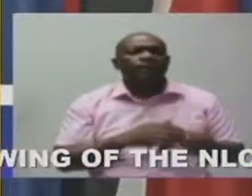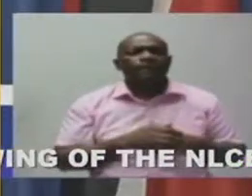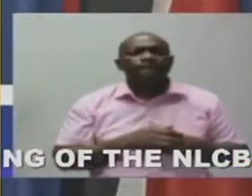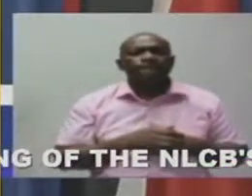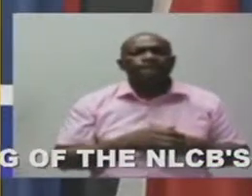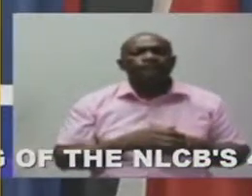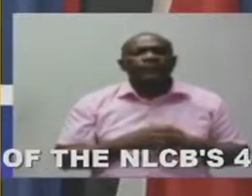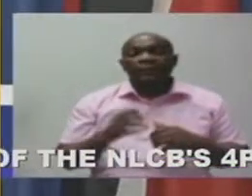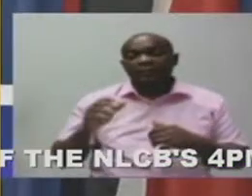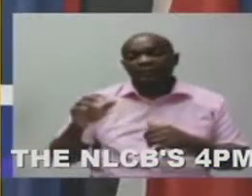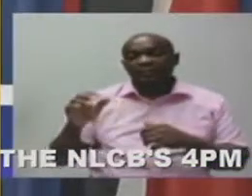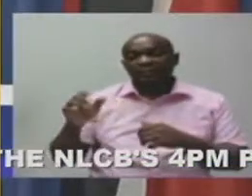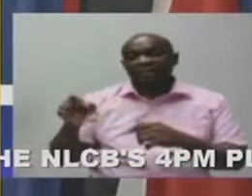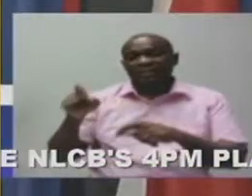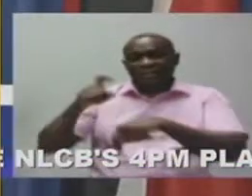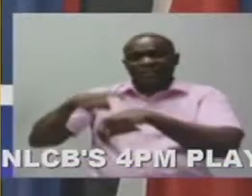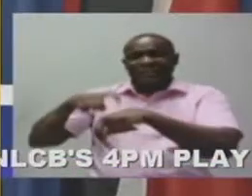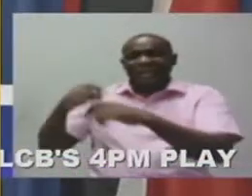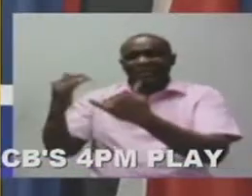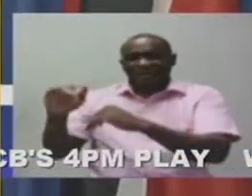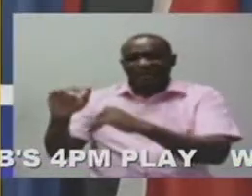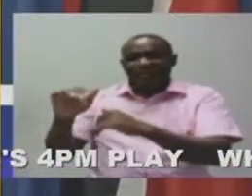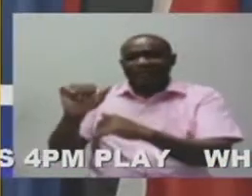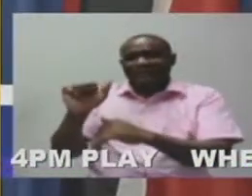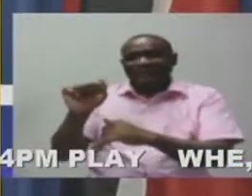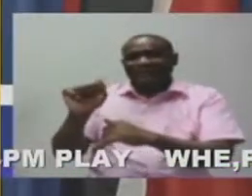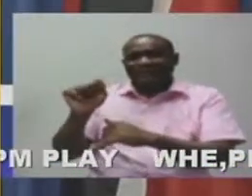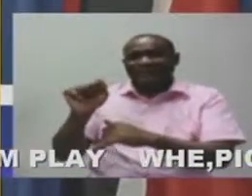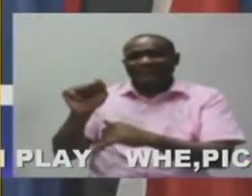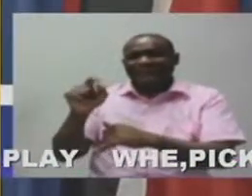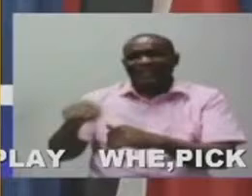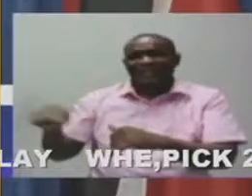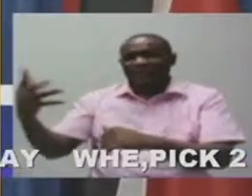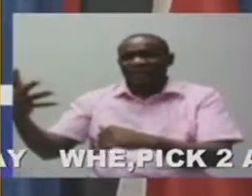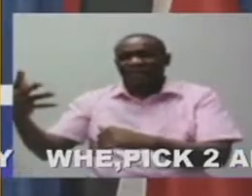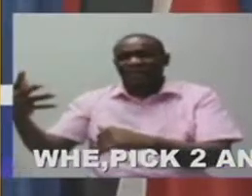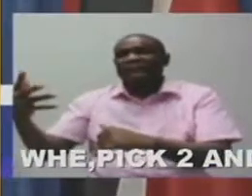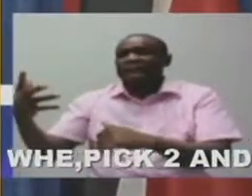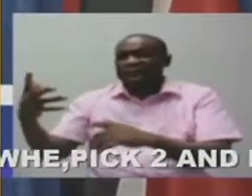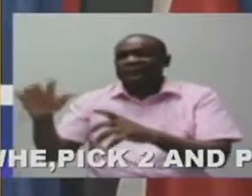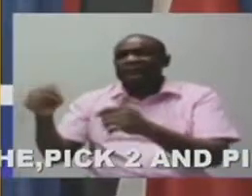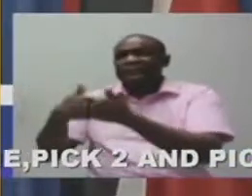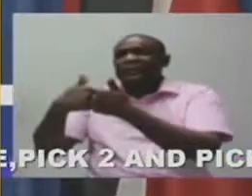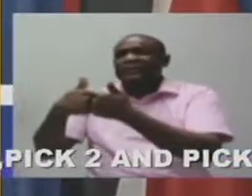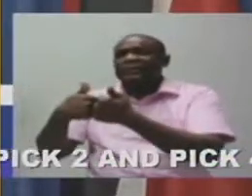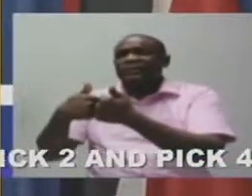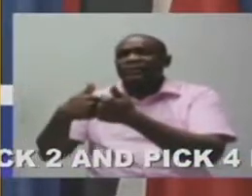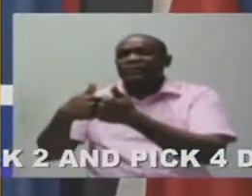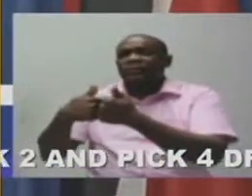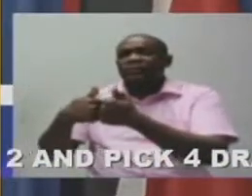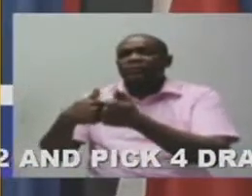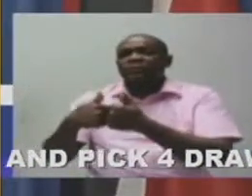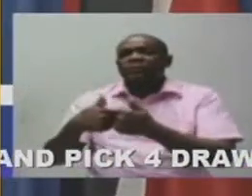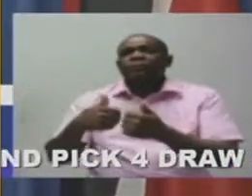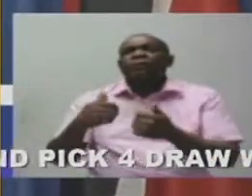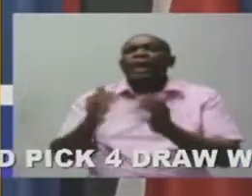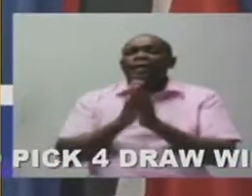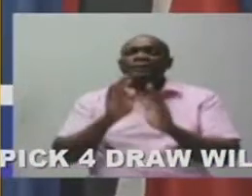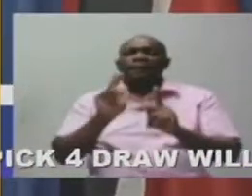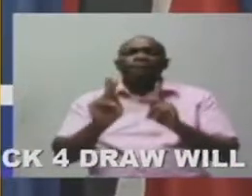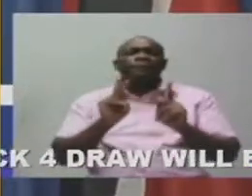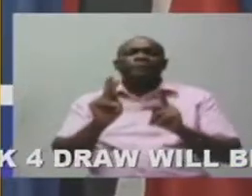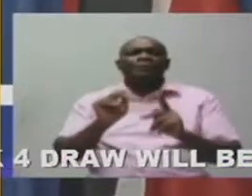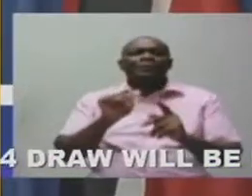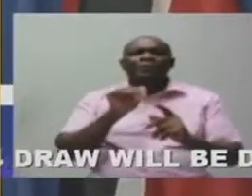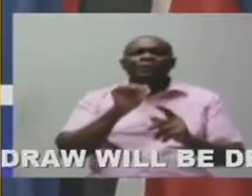on, and we're just asking the population, don't focus on being held by a state of emergency. Focus on doing the